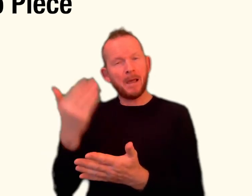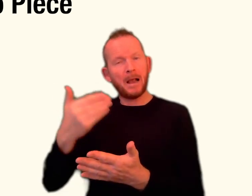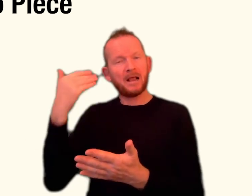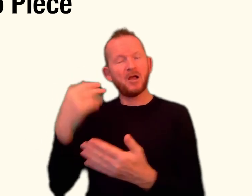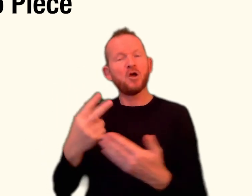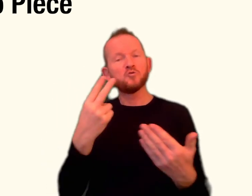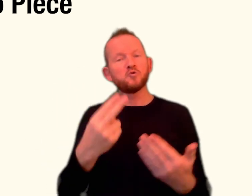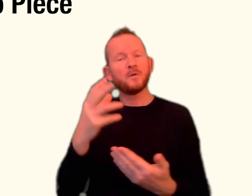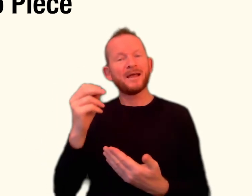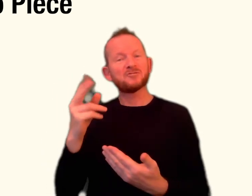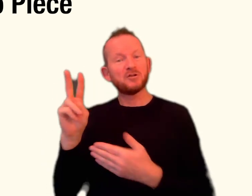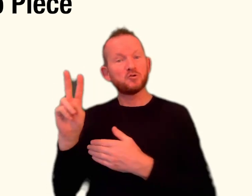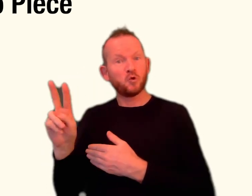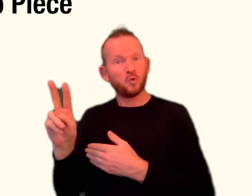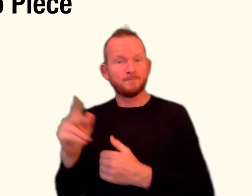2002.